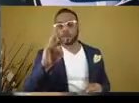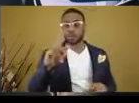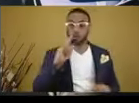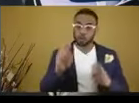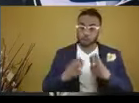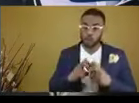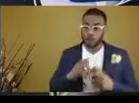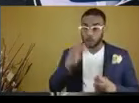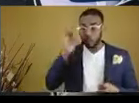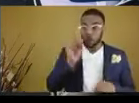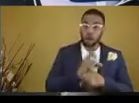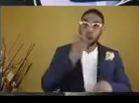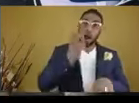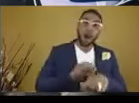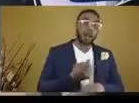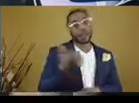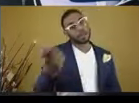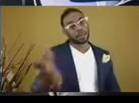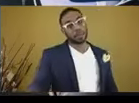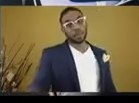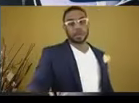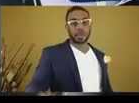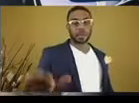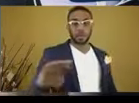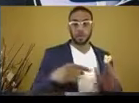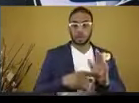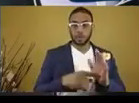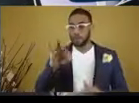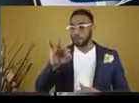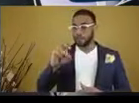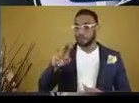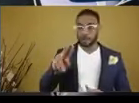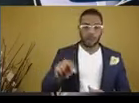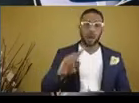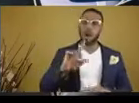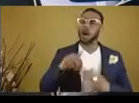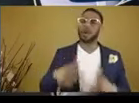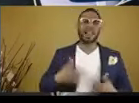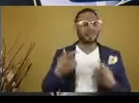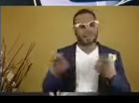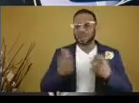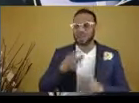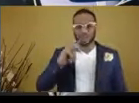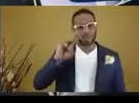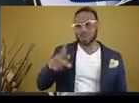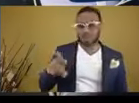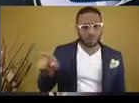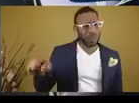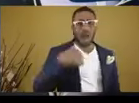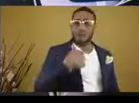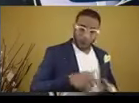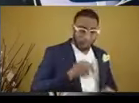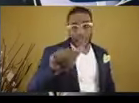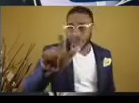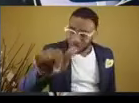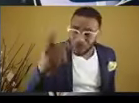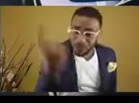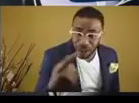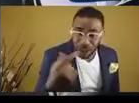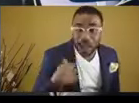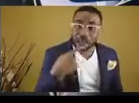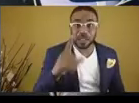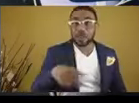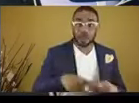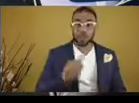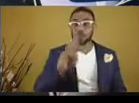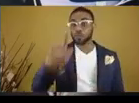is why we worked so hard to get him out. He represented fascism, but all my life I've been dealing with Trumps. I'm from Alabama, right? I can tell you about some